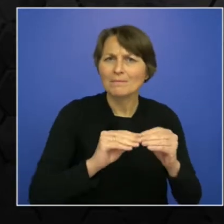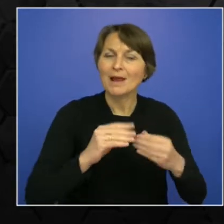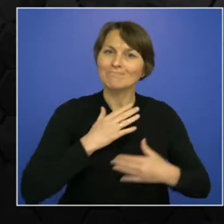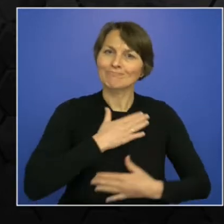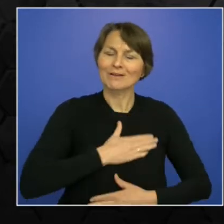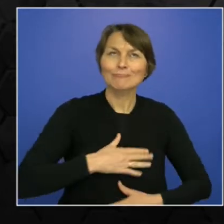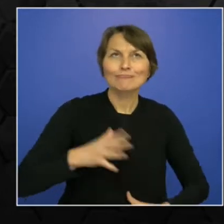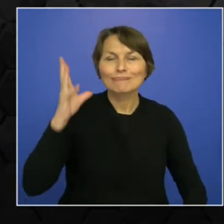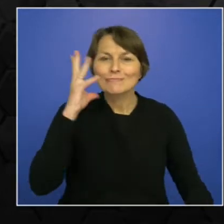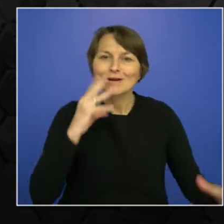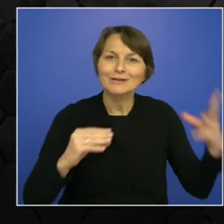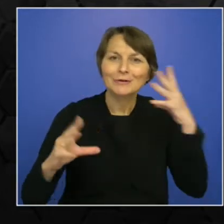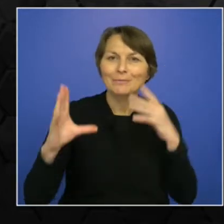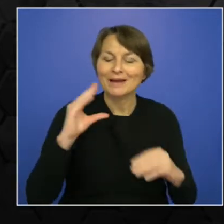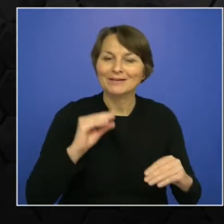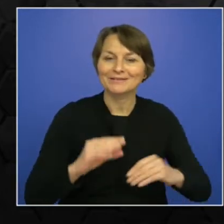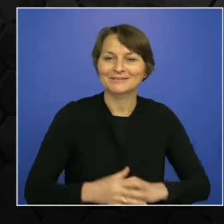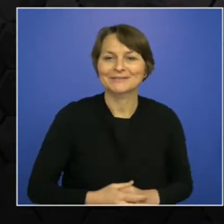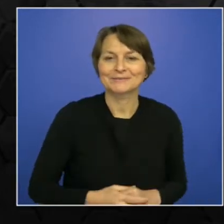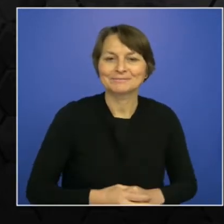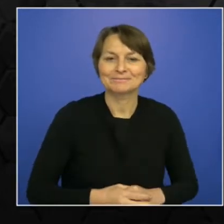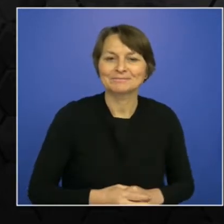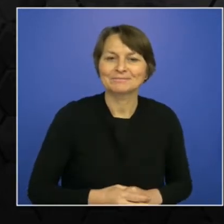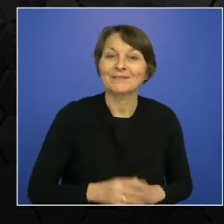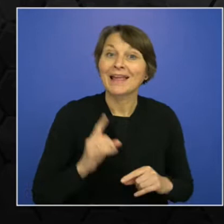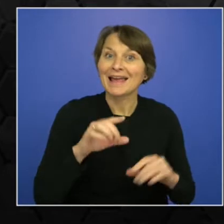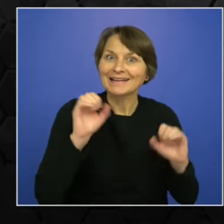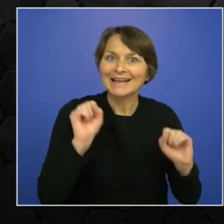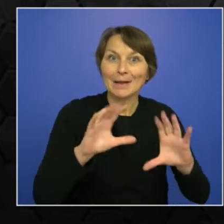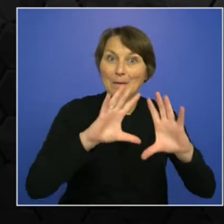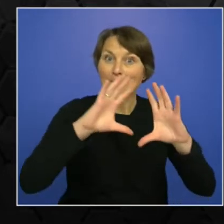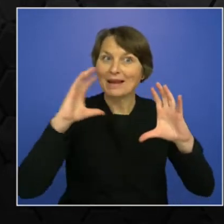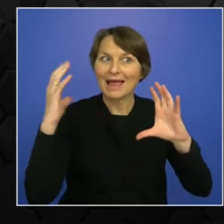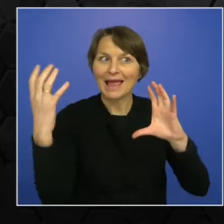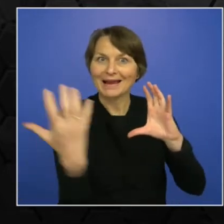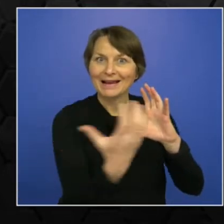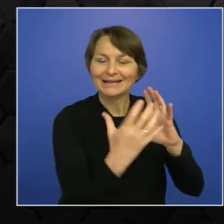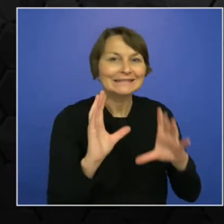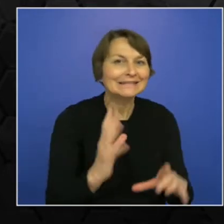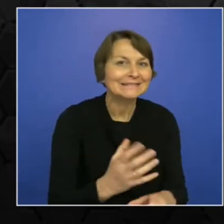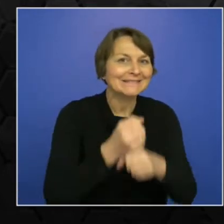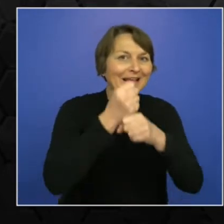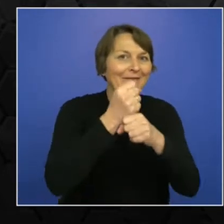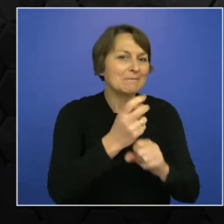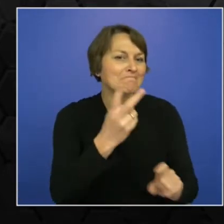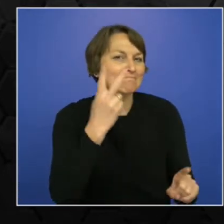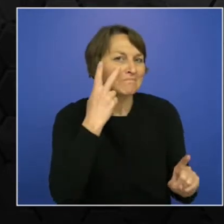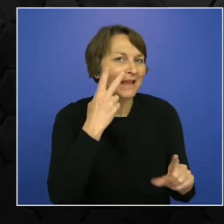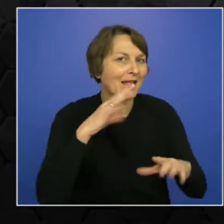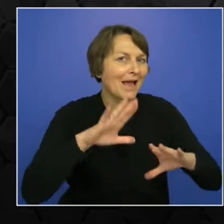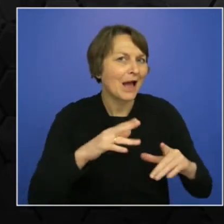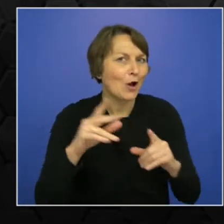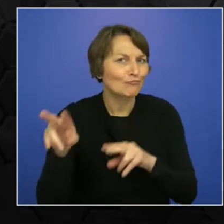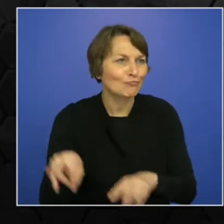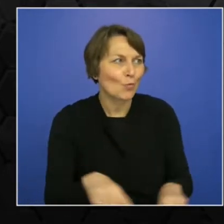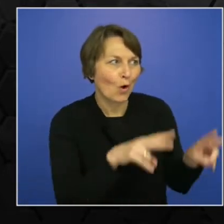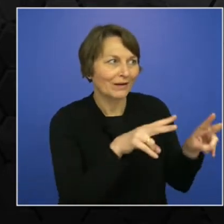even save the planet. So let's watch this video together to see some ways that AI can be used.